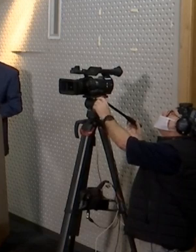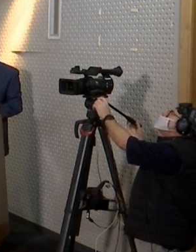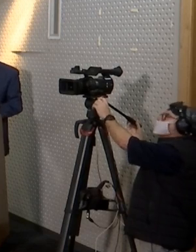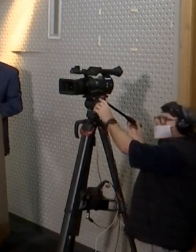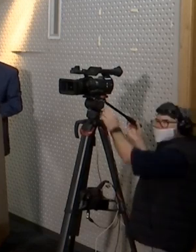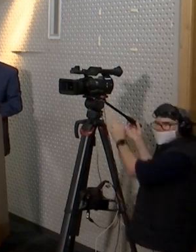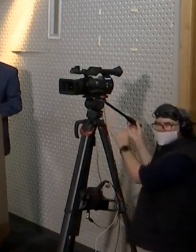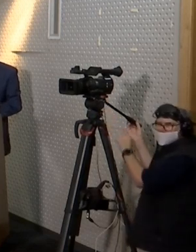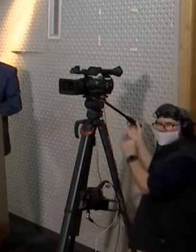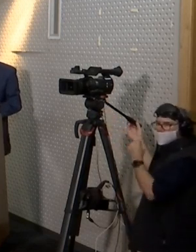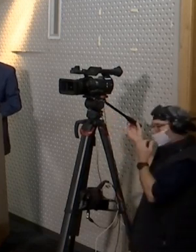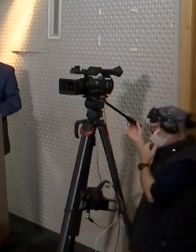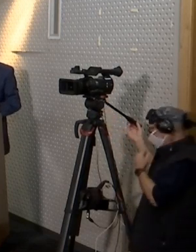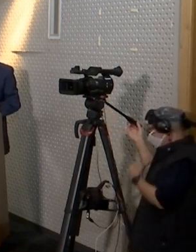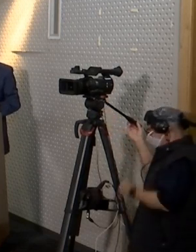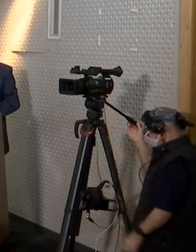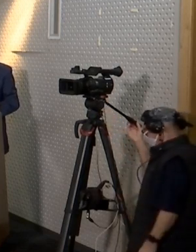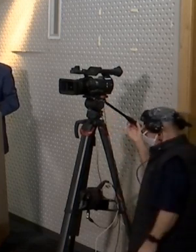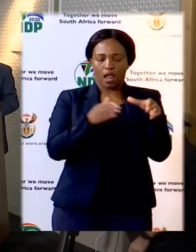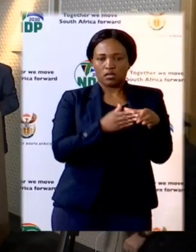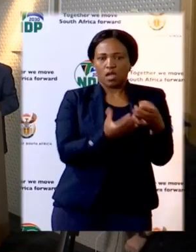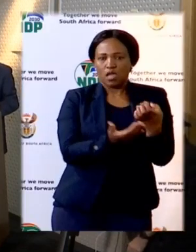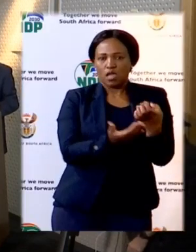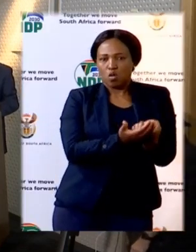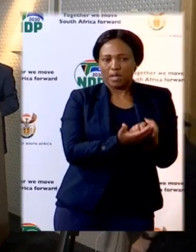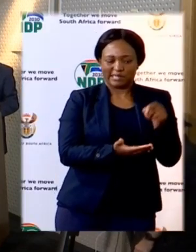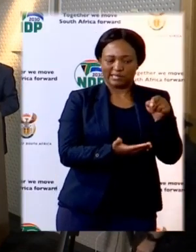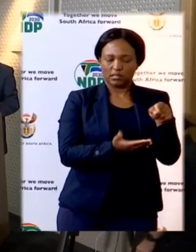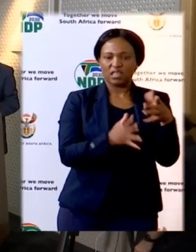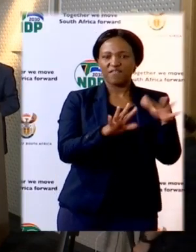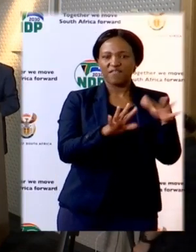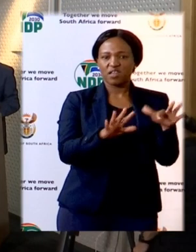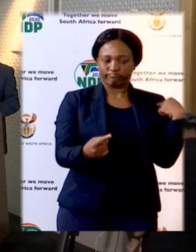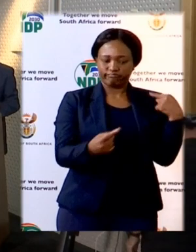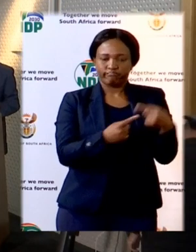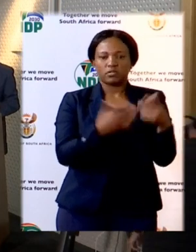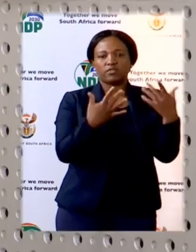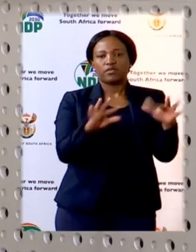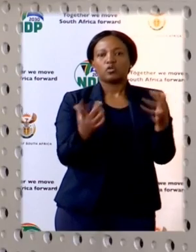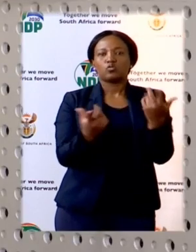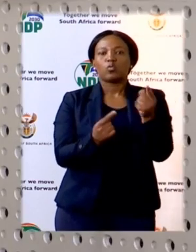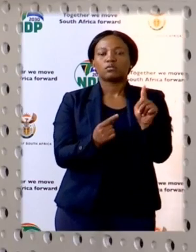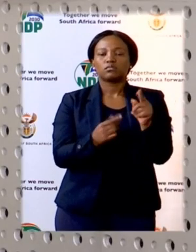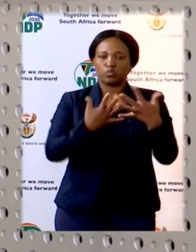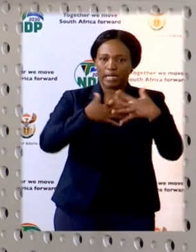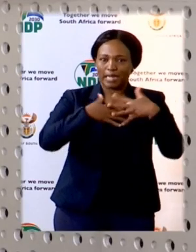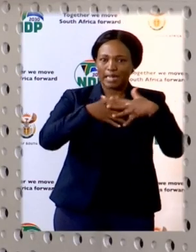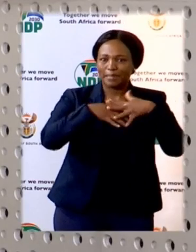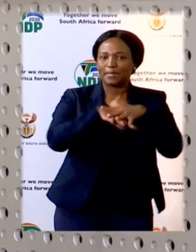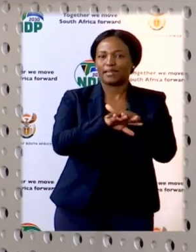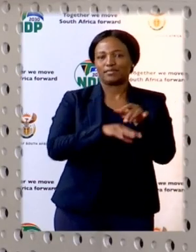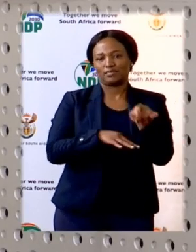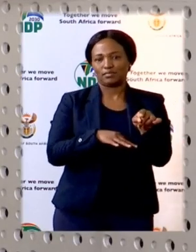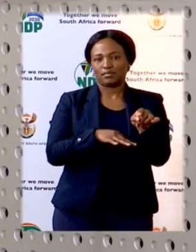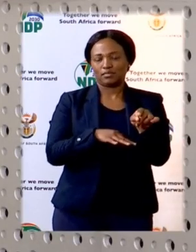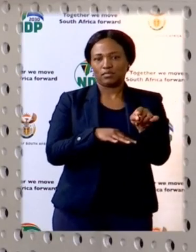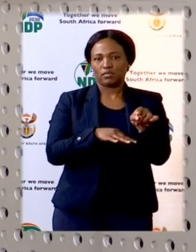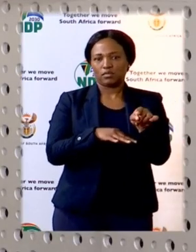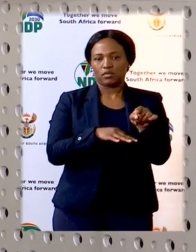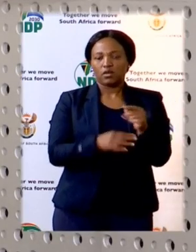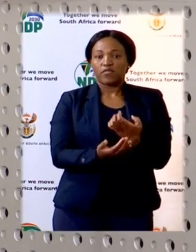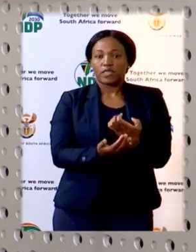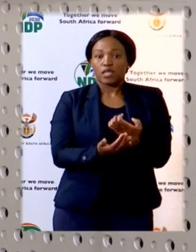summarizing what the cluster, economic cluster, has done in implementing the